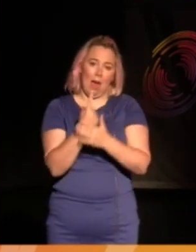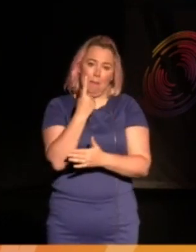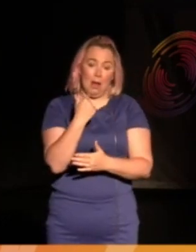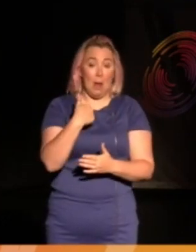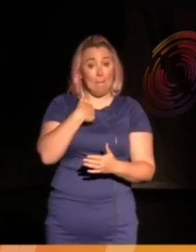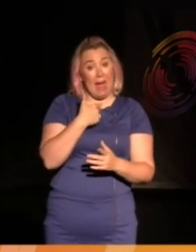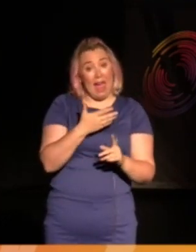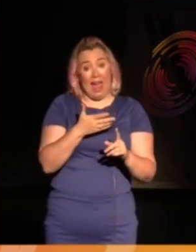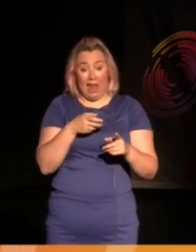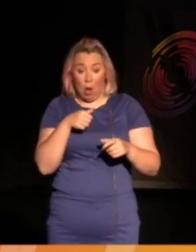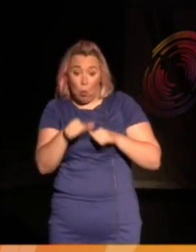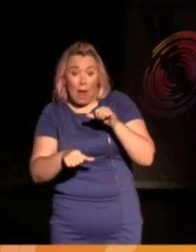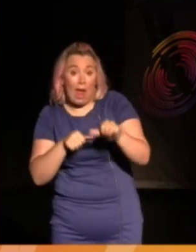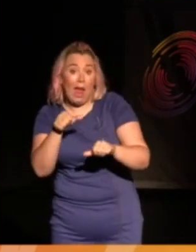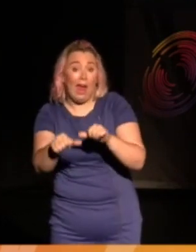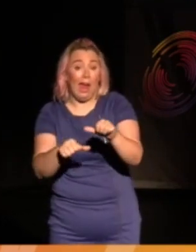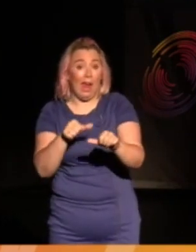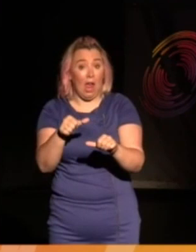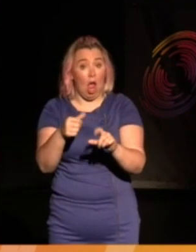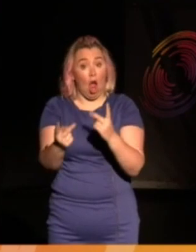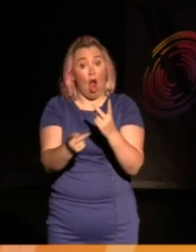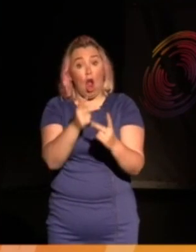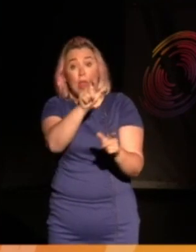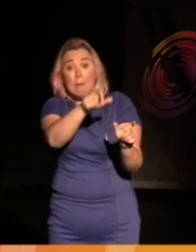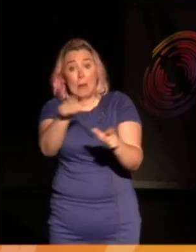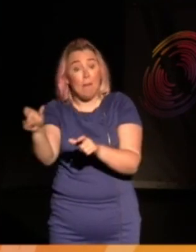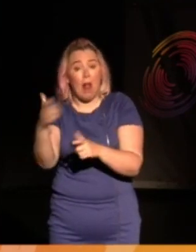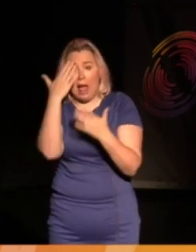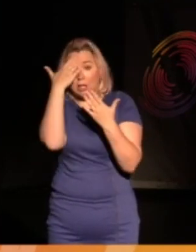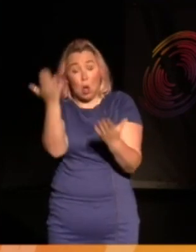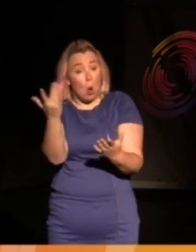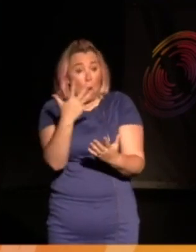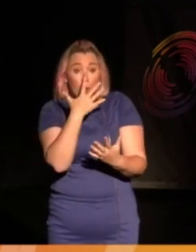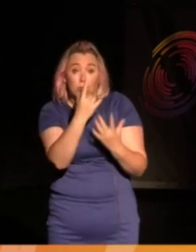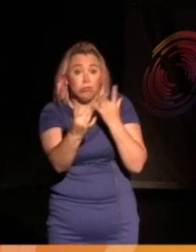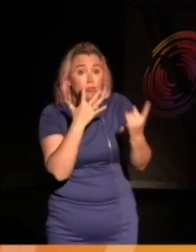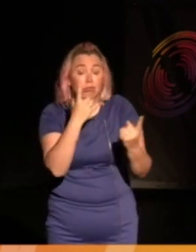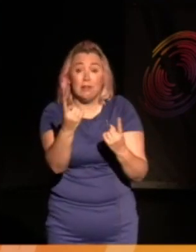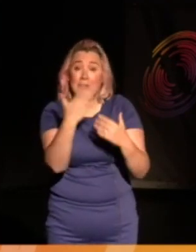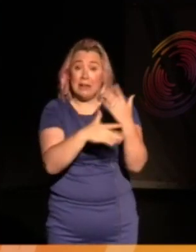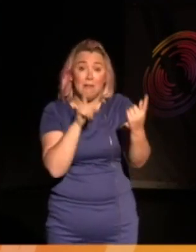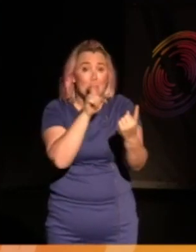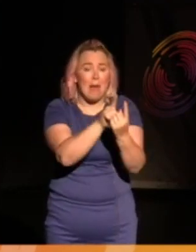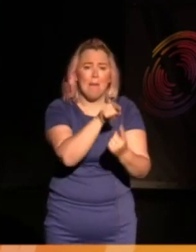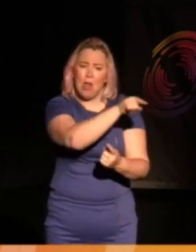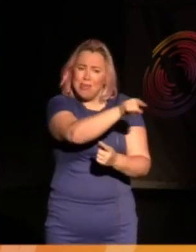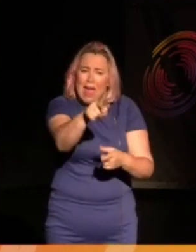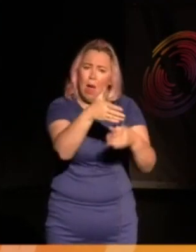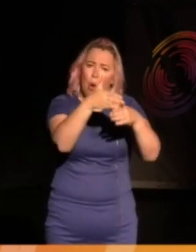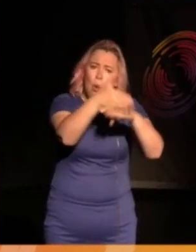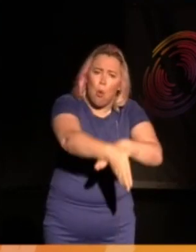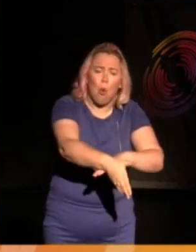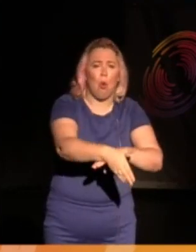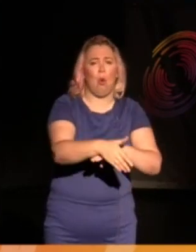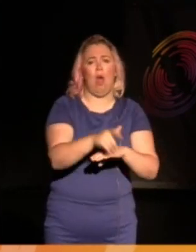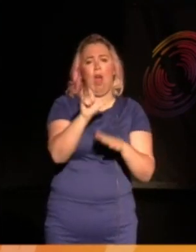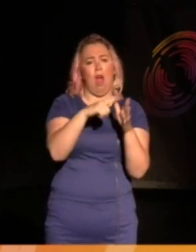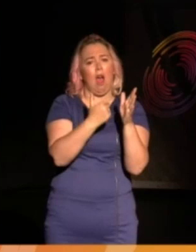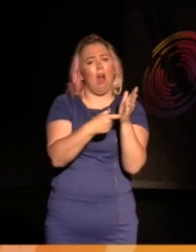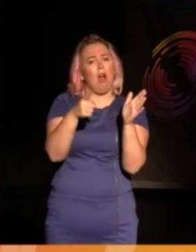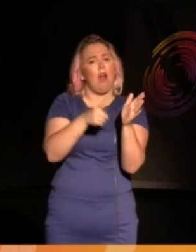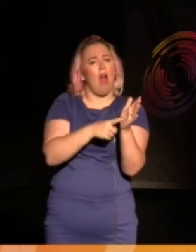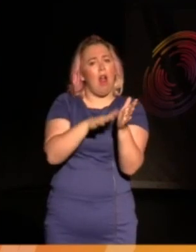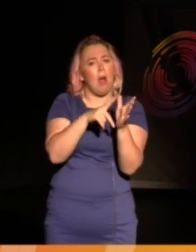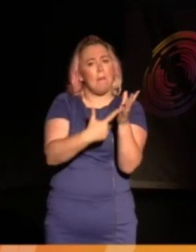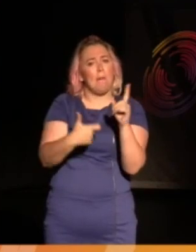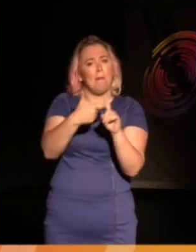I took was paved by others whom I don't know and mostly have never met. Karl Marx, in the 18th Brumaire